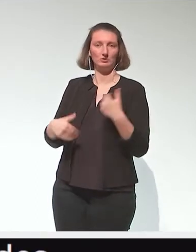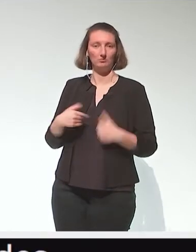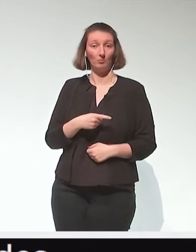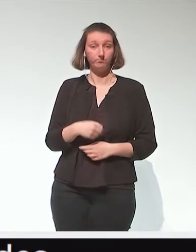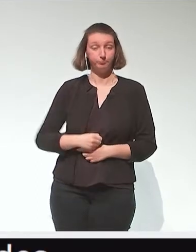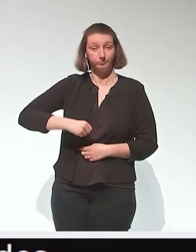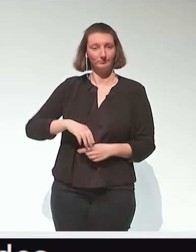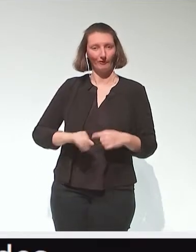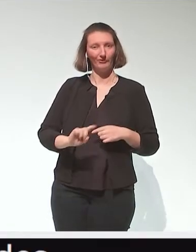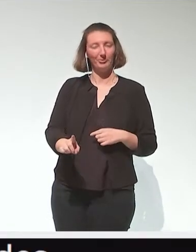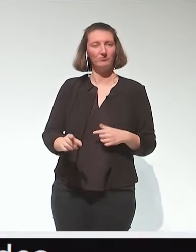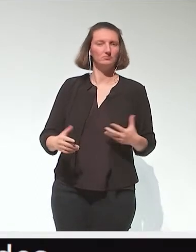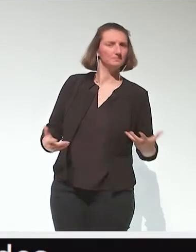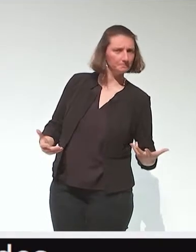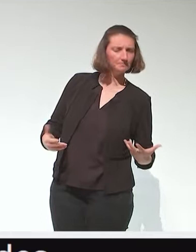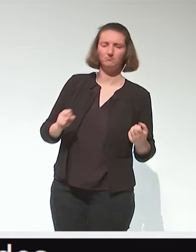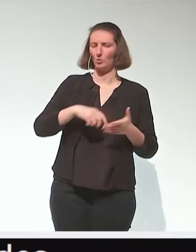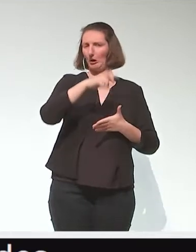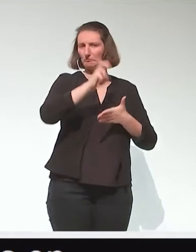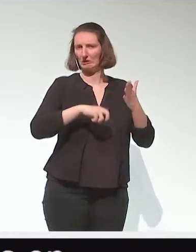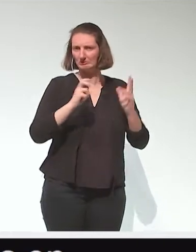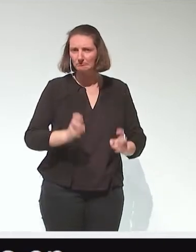that are supposed to